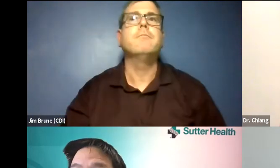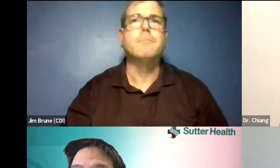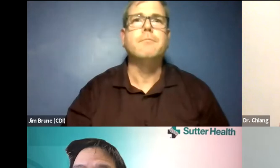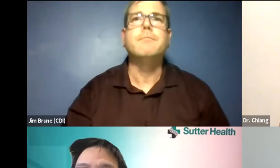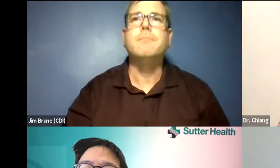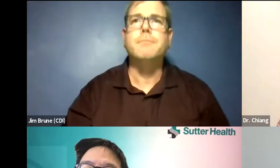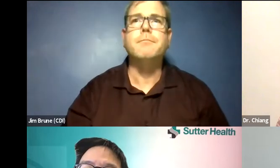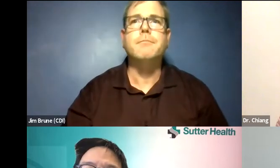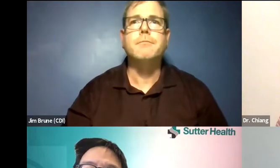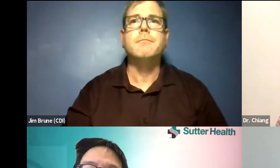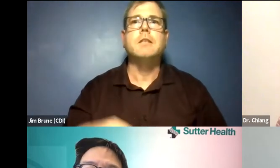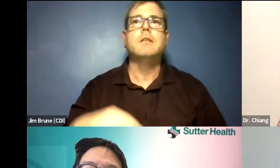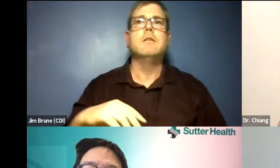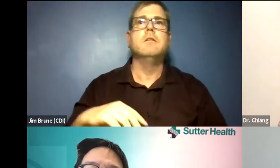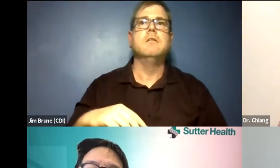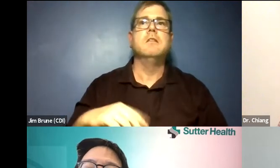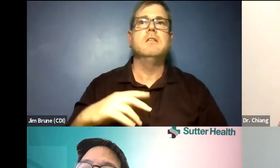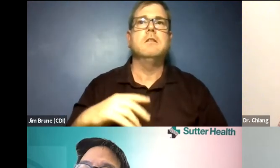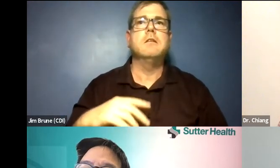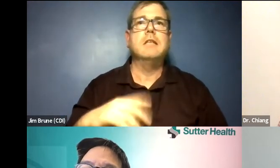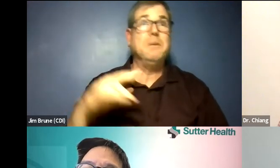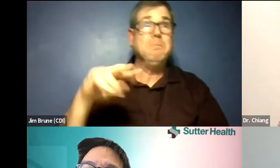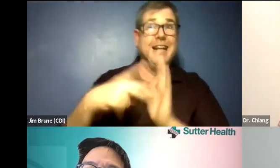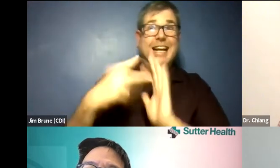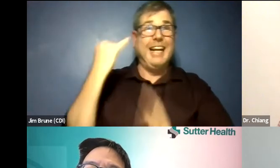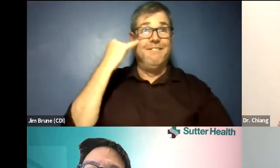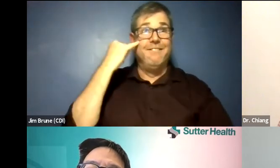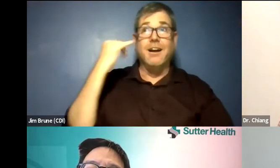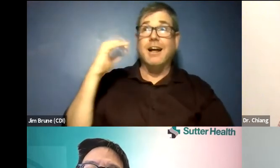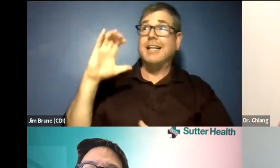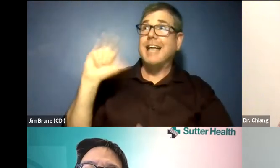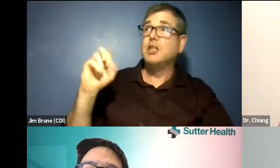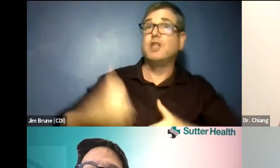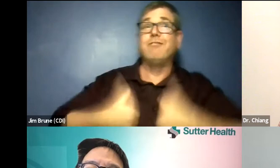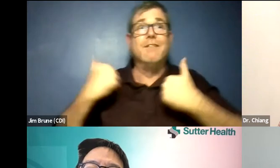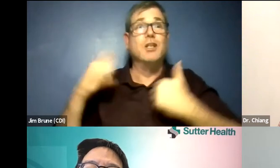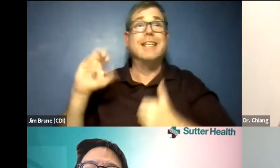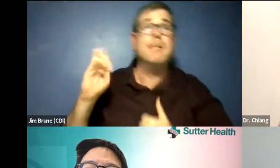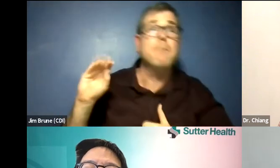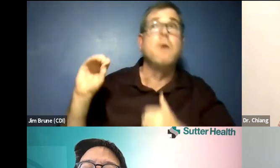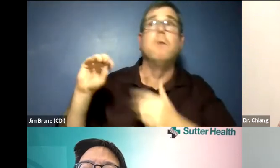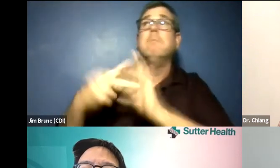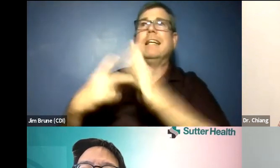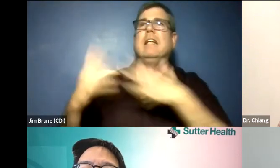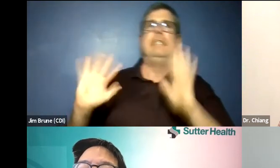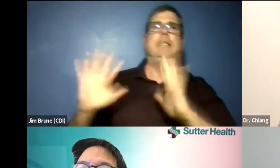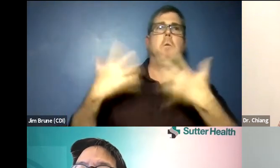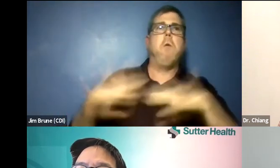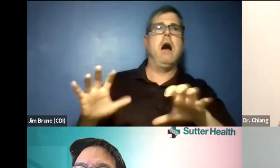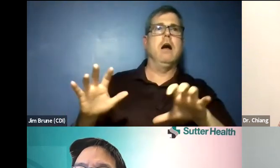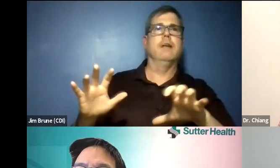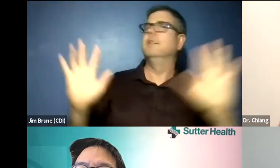get the vaccine. That's a common concern that we hear. And I think that's in no way